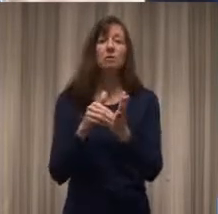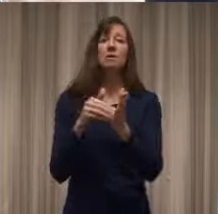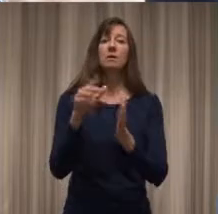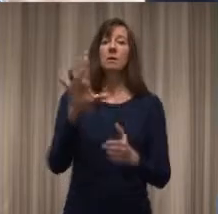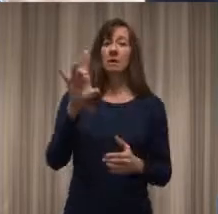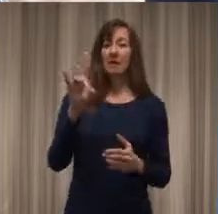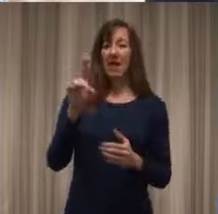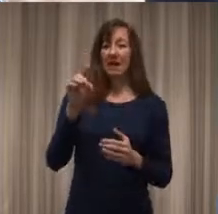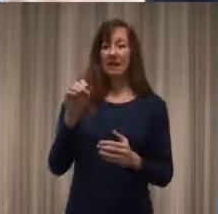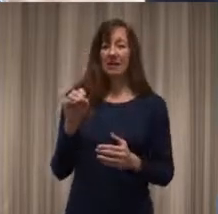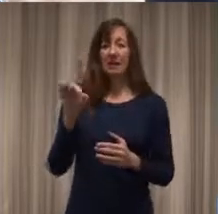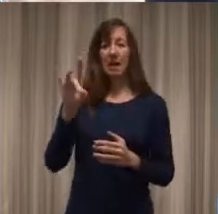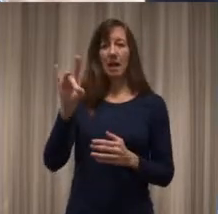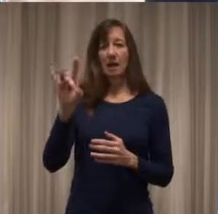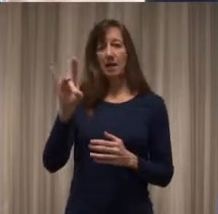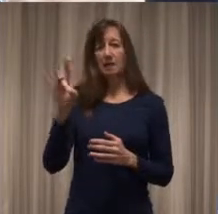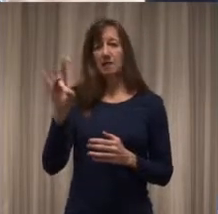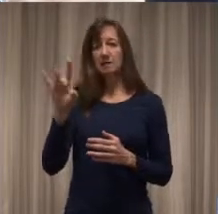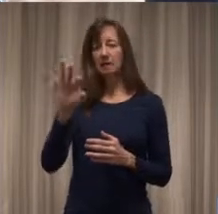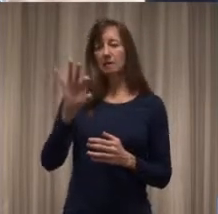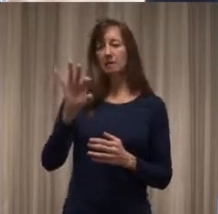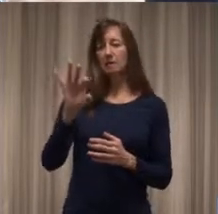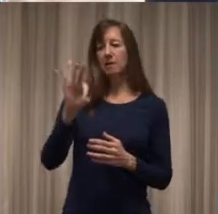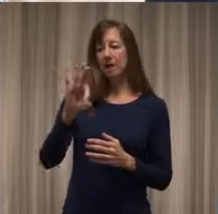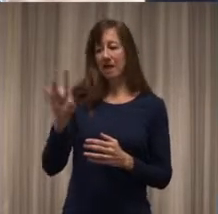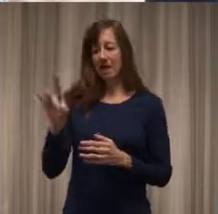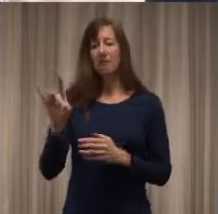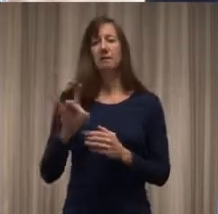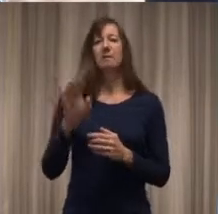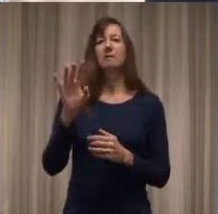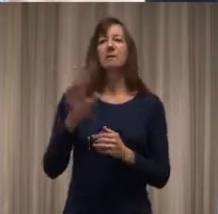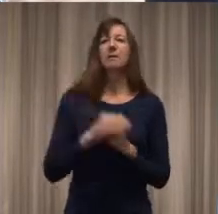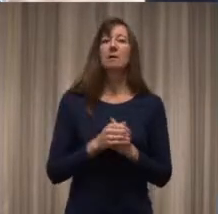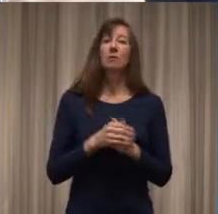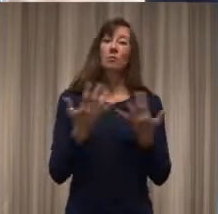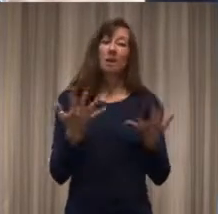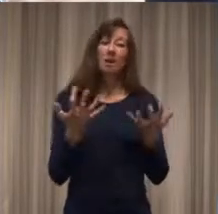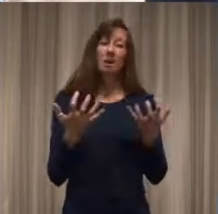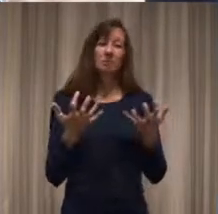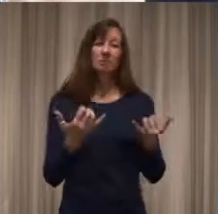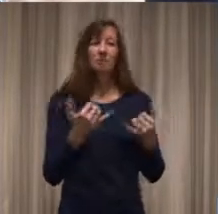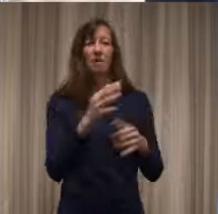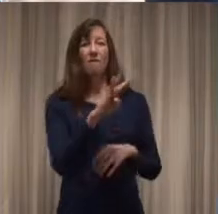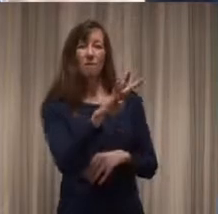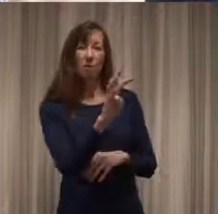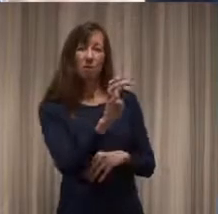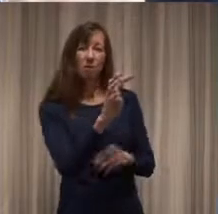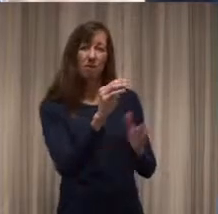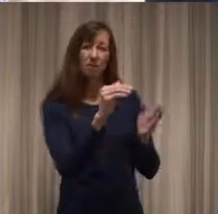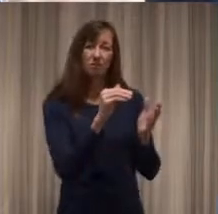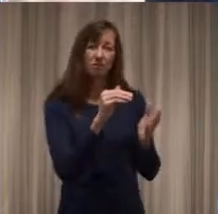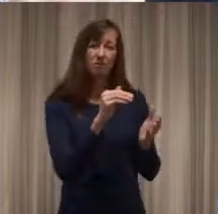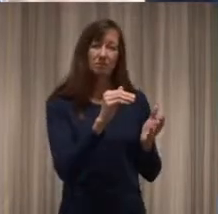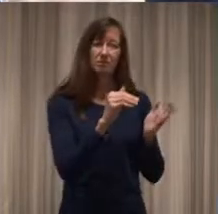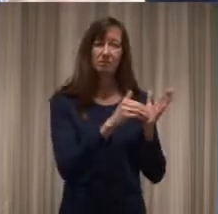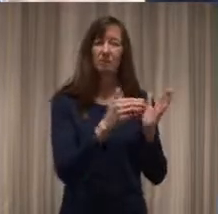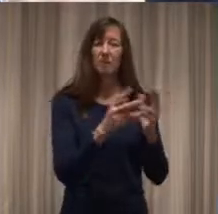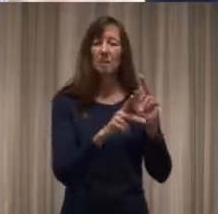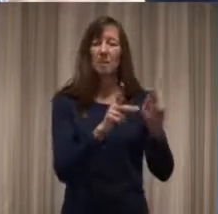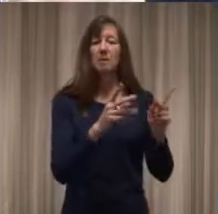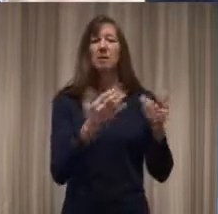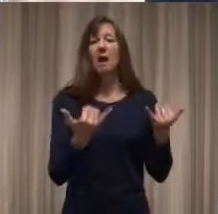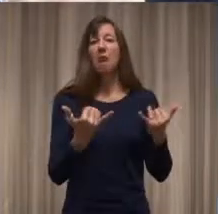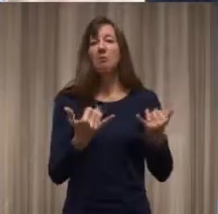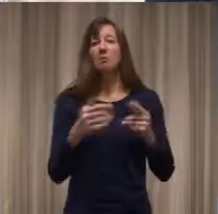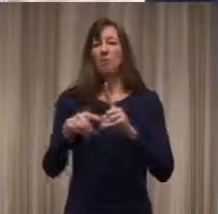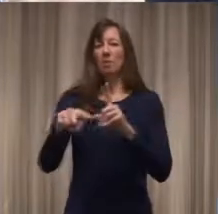5,098, and had 493 new positives. So again, that puts us at a 9.67% new